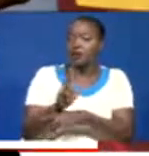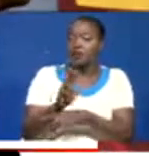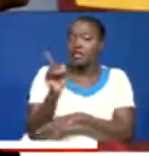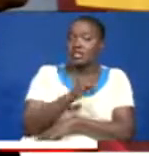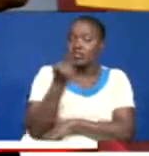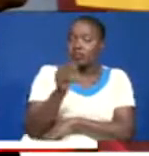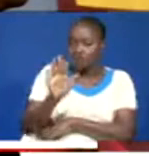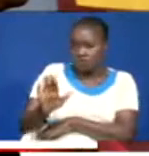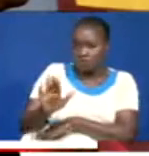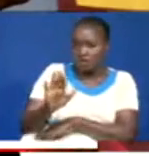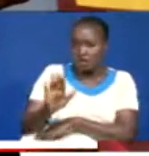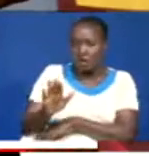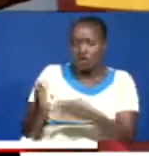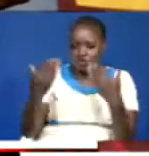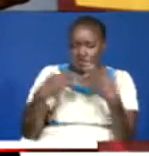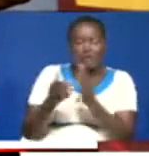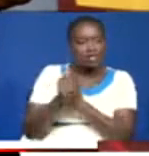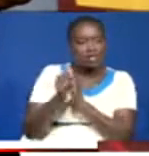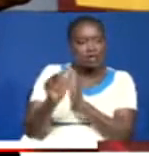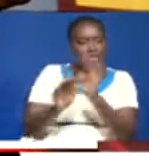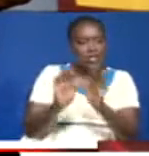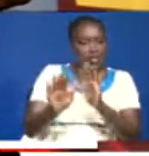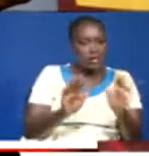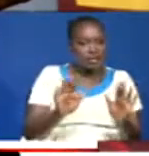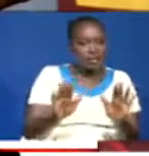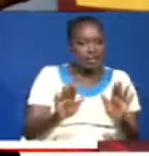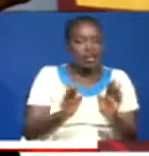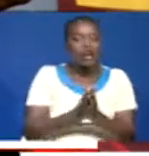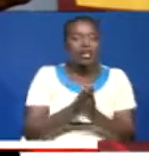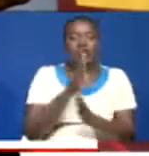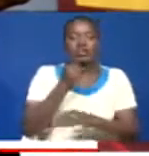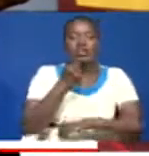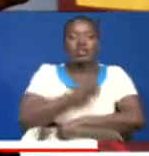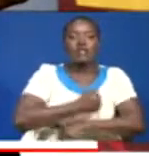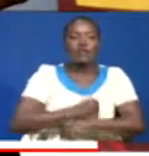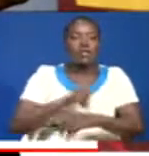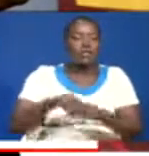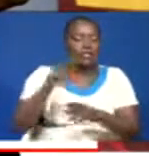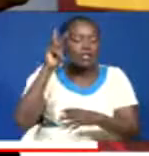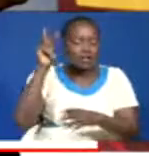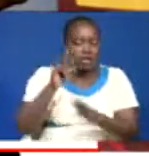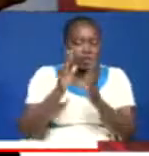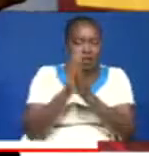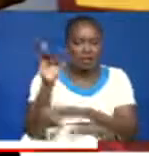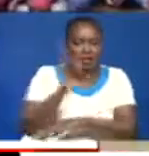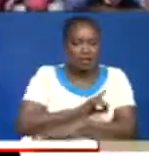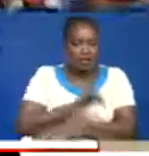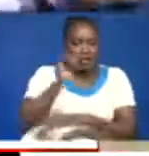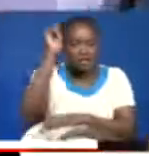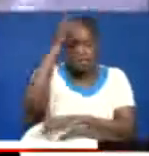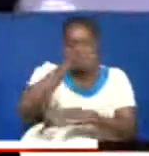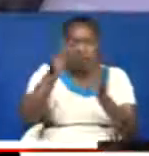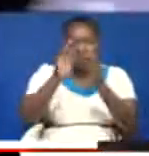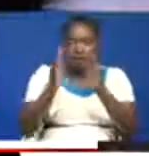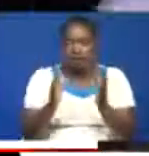remaining to polish up their skills. Speaking at St Ronan School in Karen during prayer day and graduation ceremony,